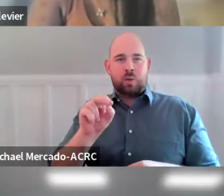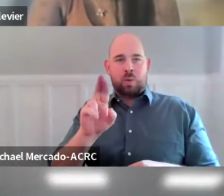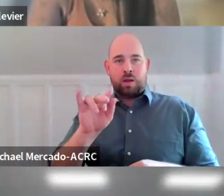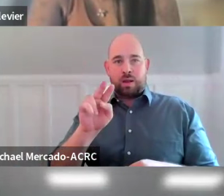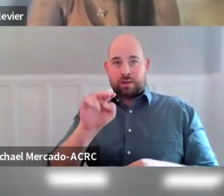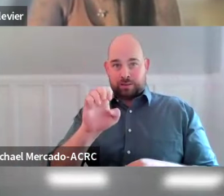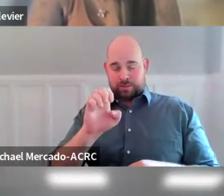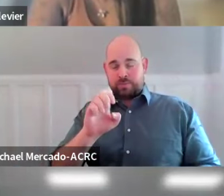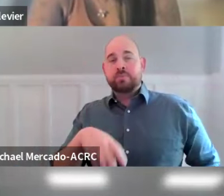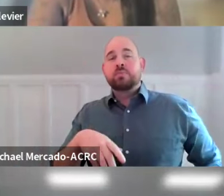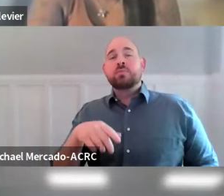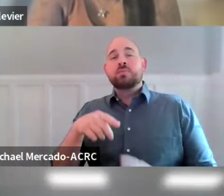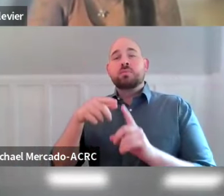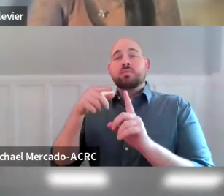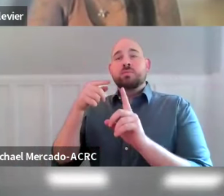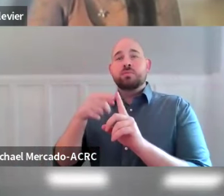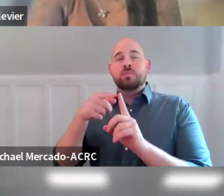of poetry.